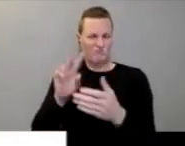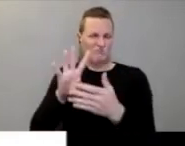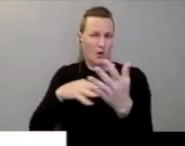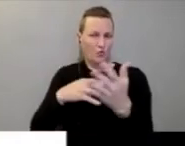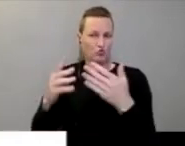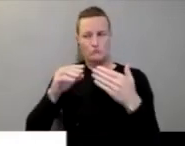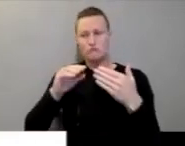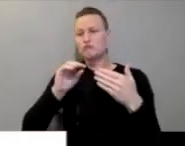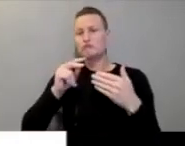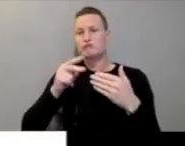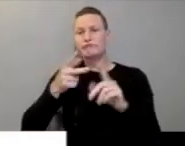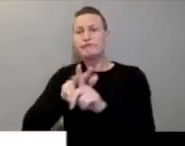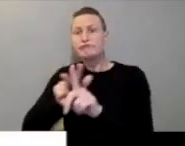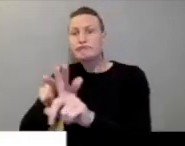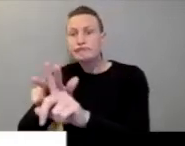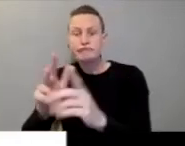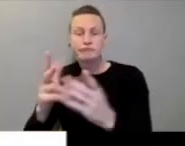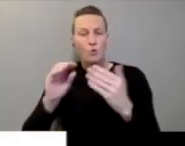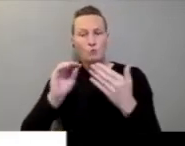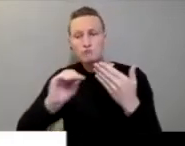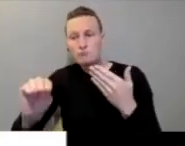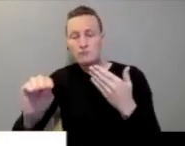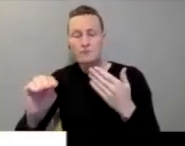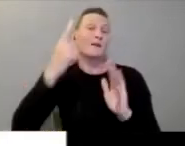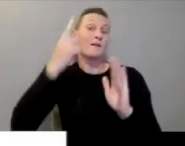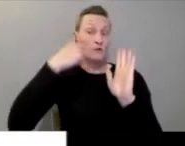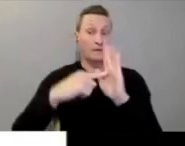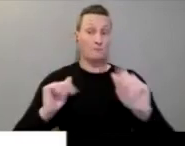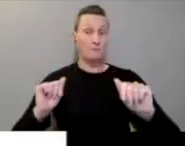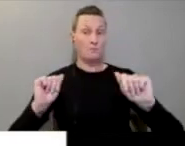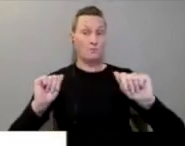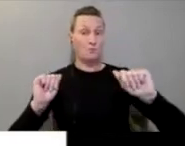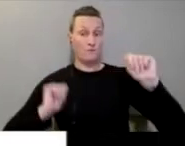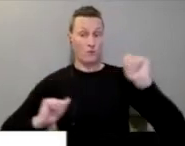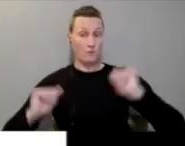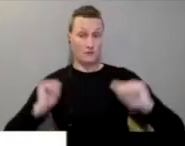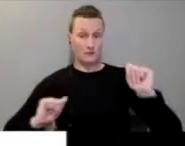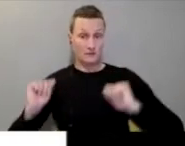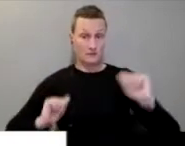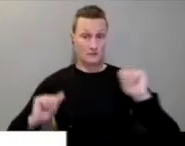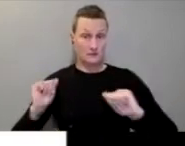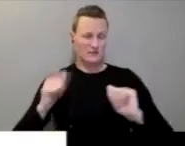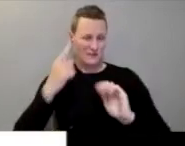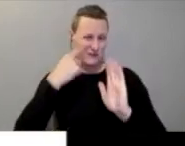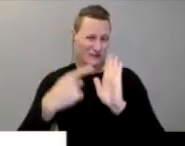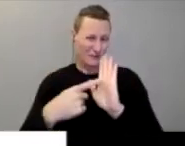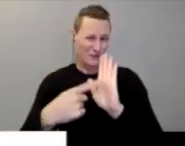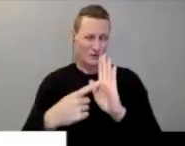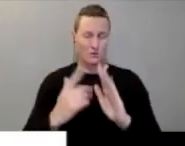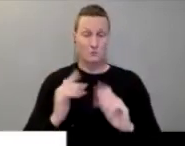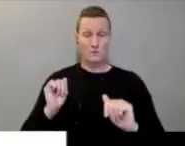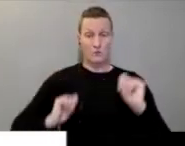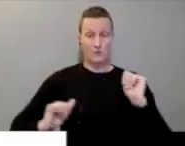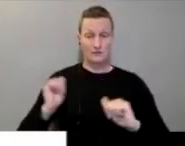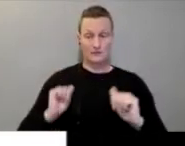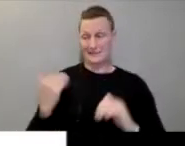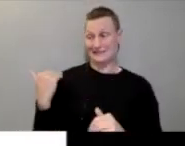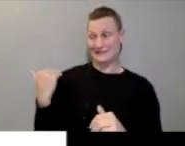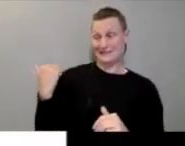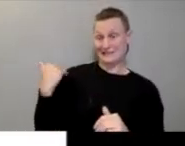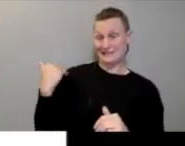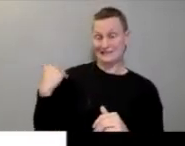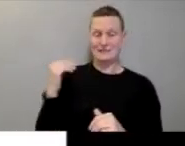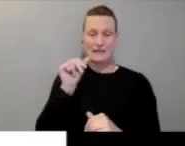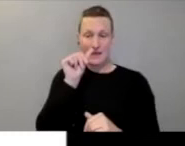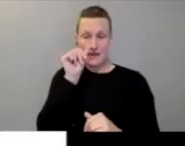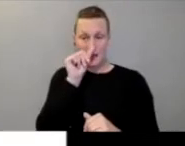duration, as I said, for performances, so for example, in the last round of the Animating Toronto Streets grant,